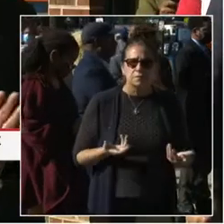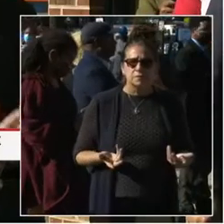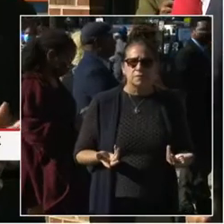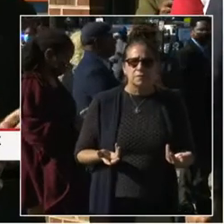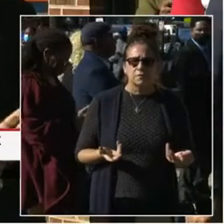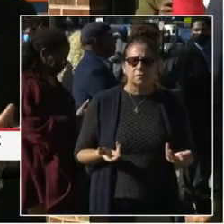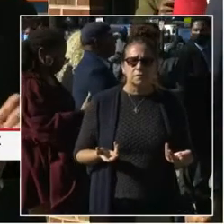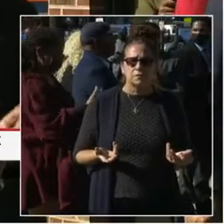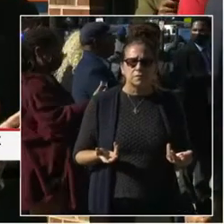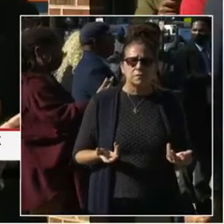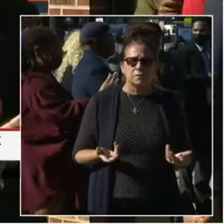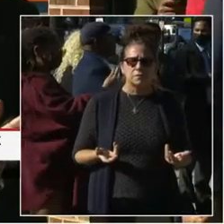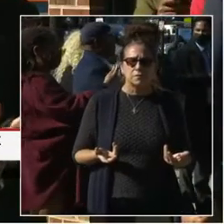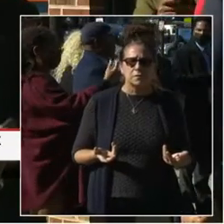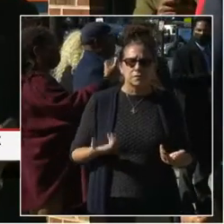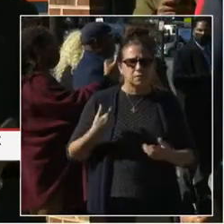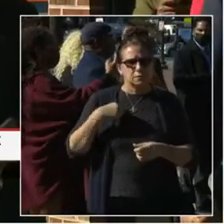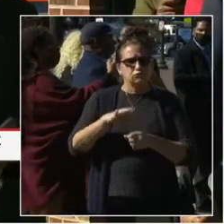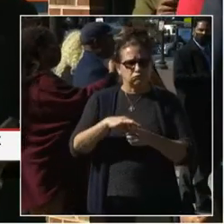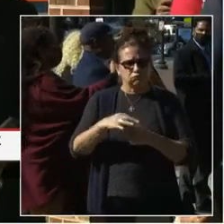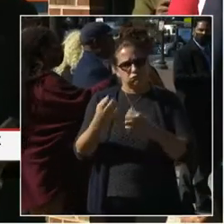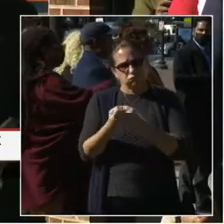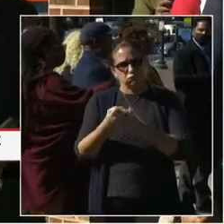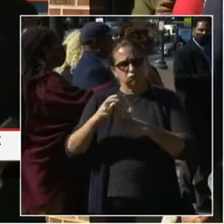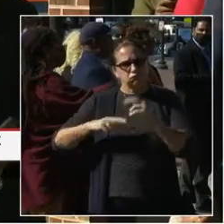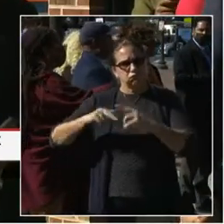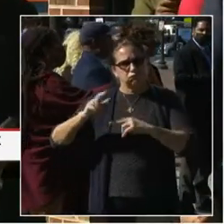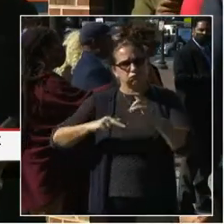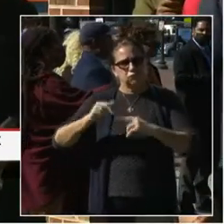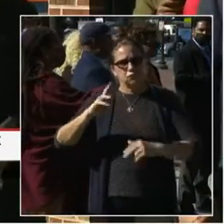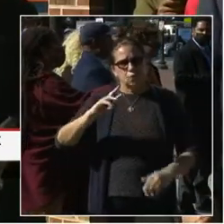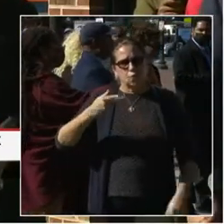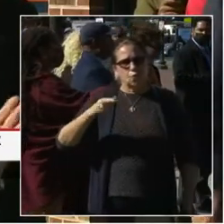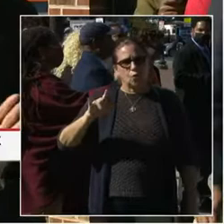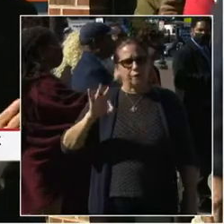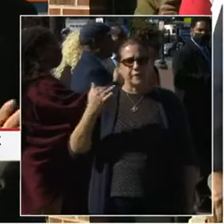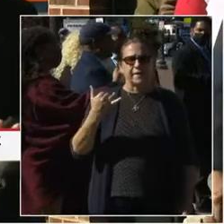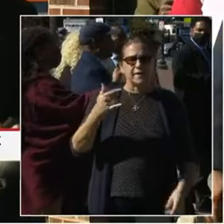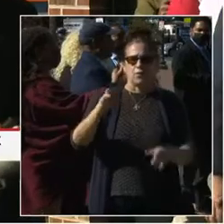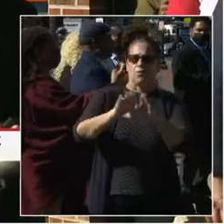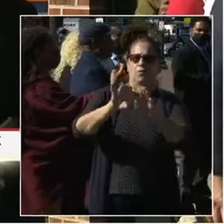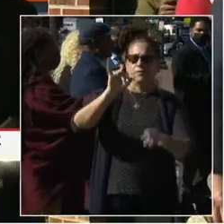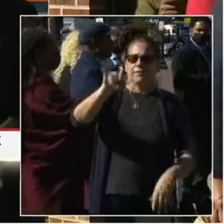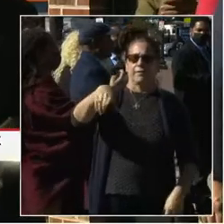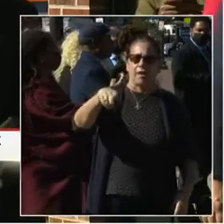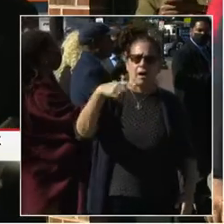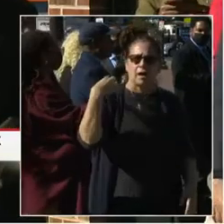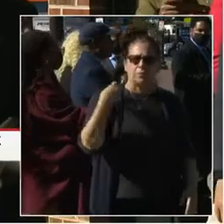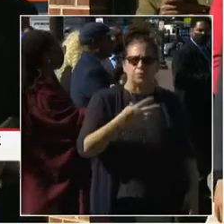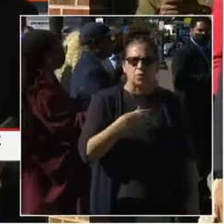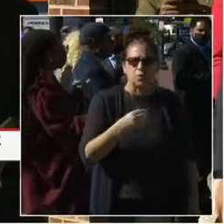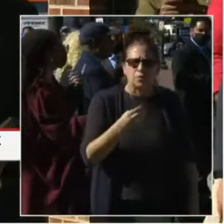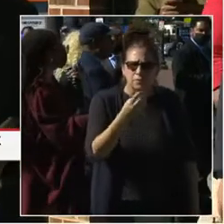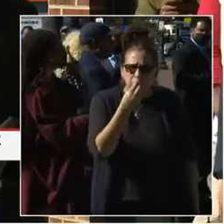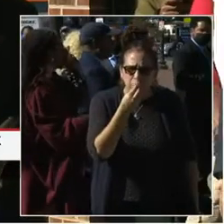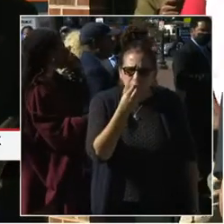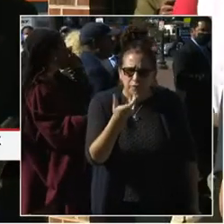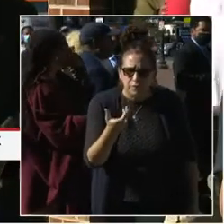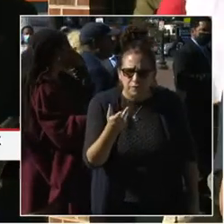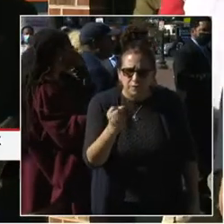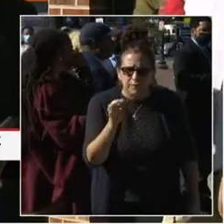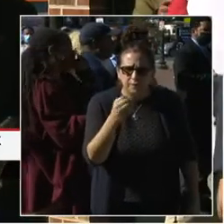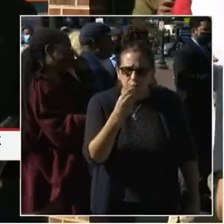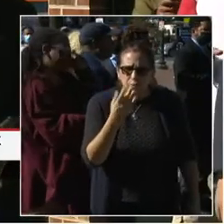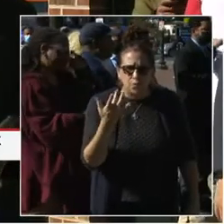Wharf and the tenant, the Captain White's, couldn't work out a lease arrangement. And unfortunately, that went all the